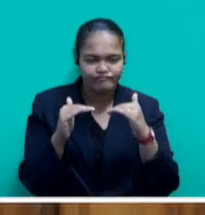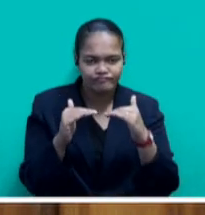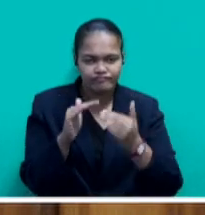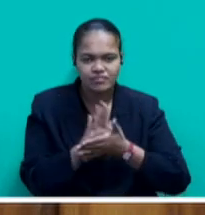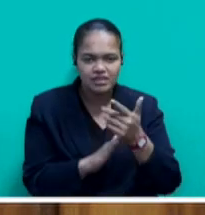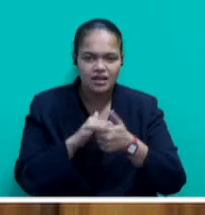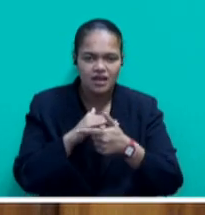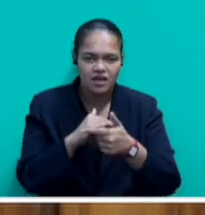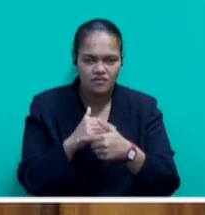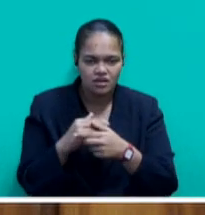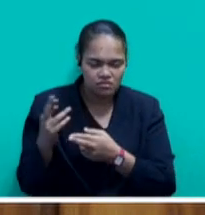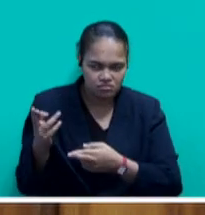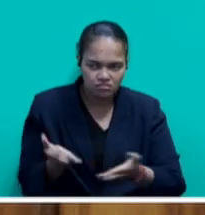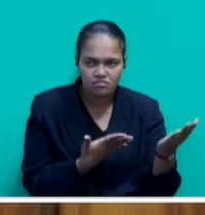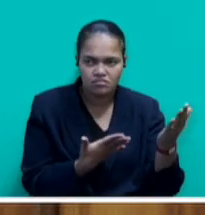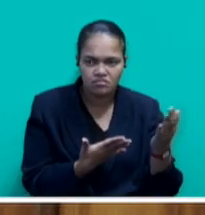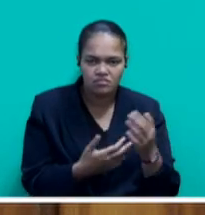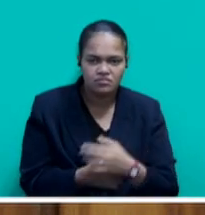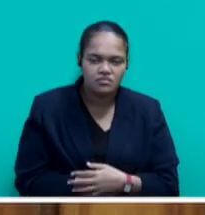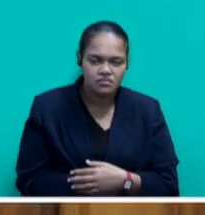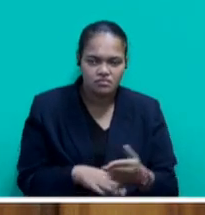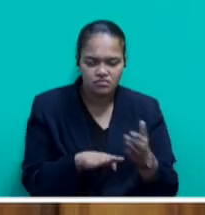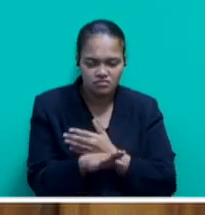before recommendations are tabled for considerations.